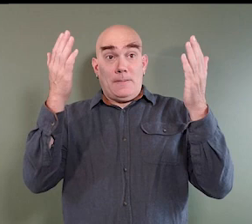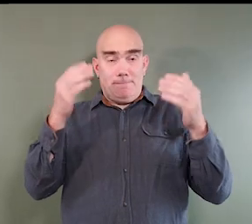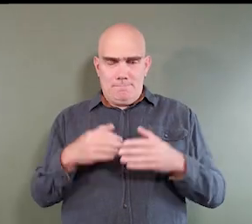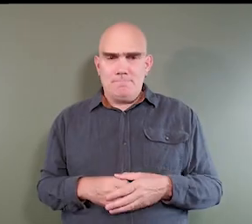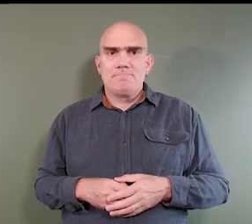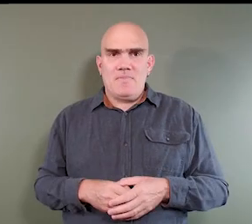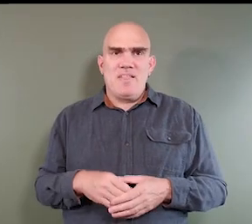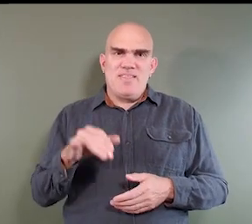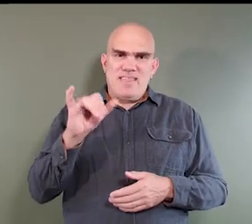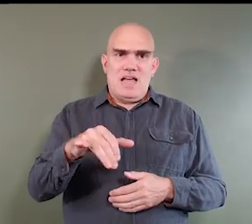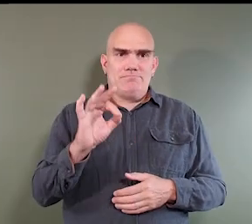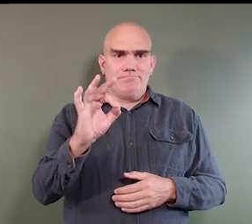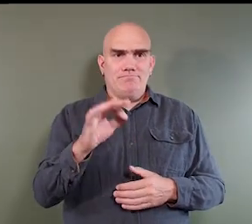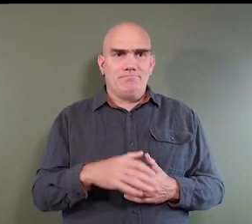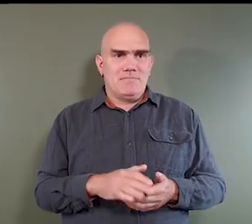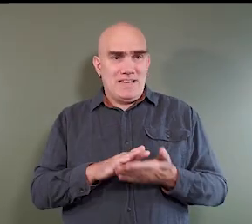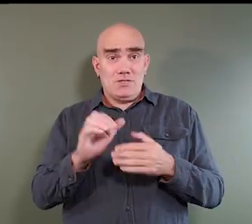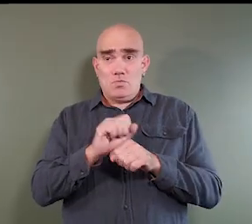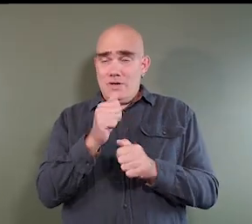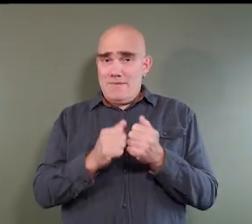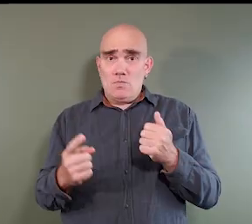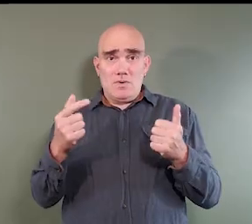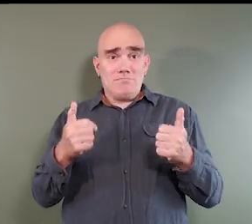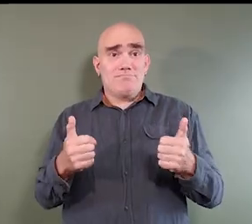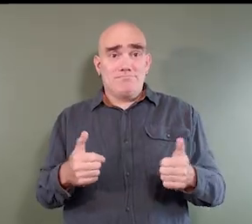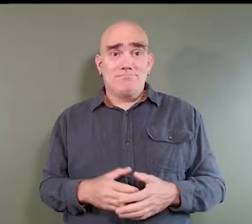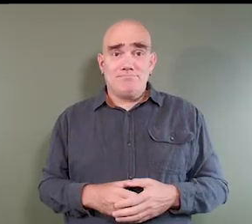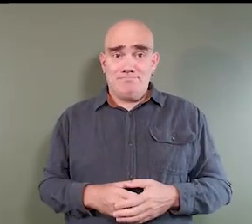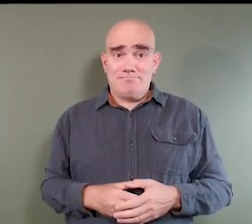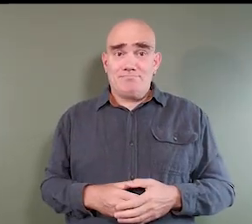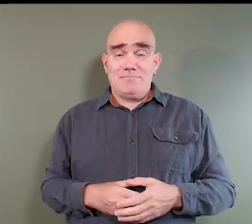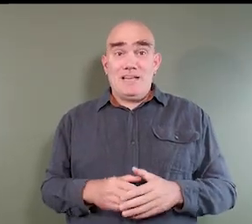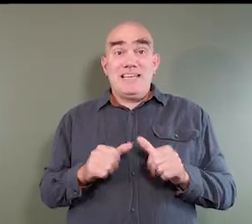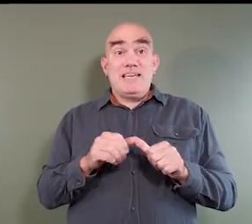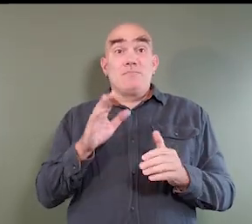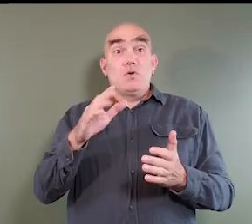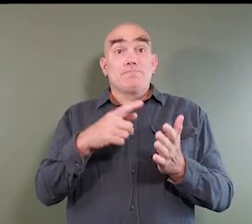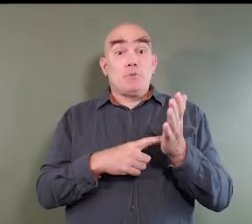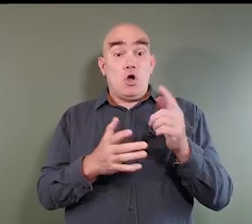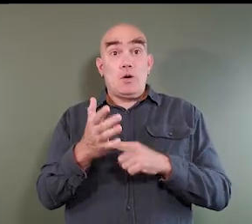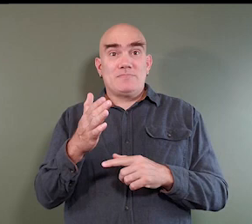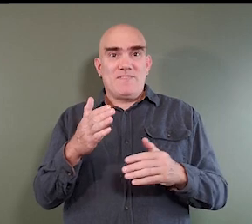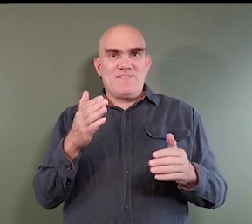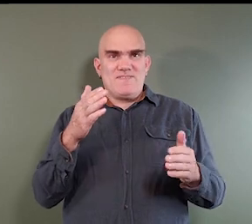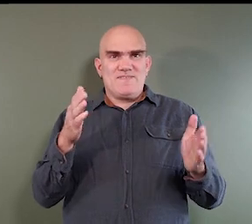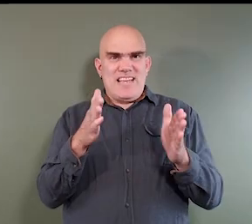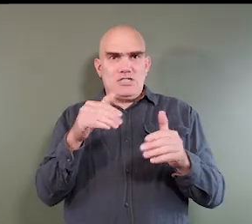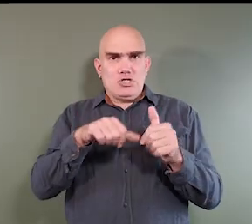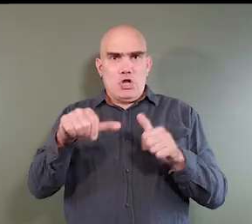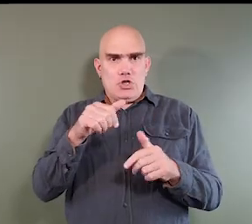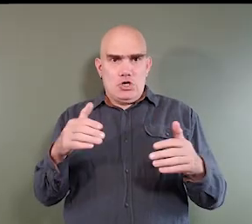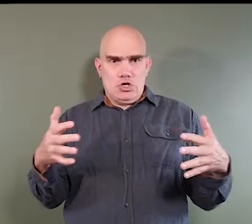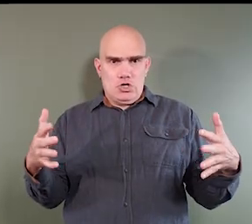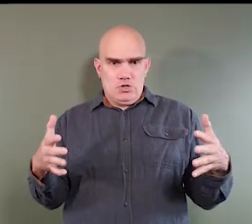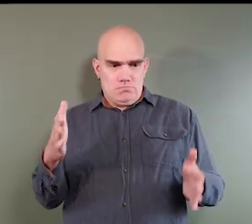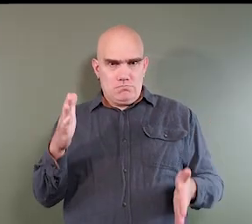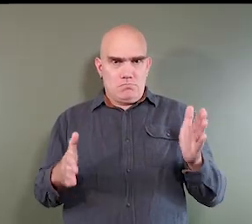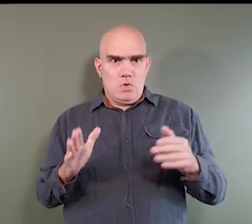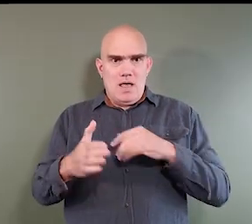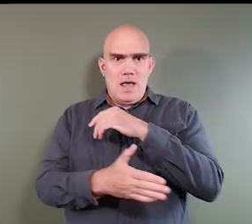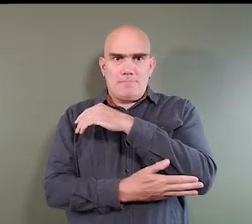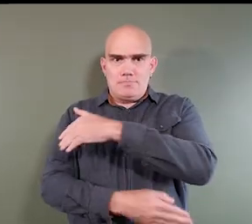we go. Nice work, everyone. Keep your palms facing each other as you go. Your elbows should be